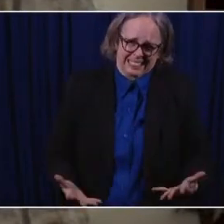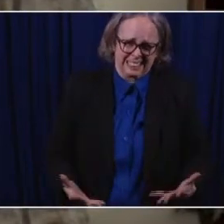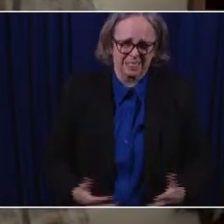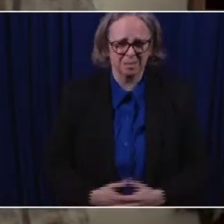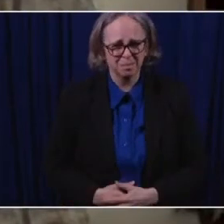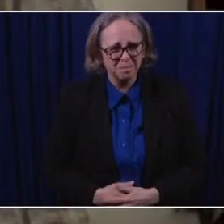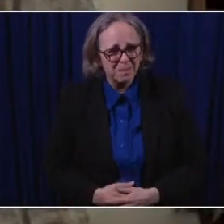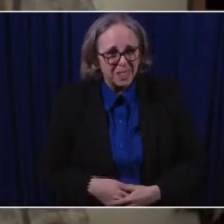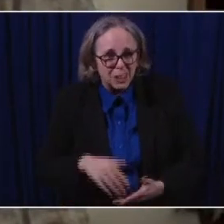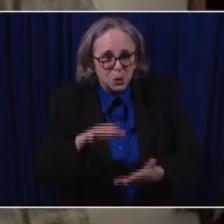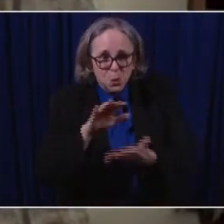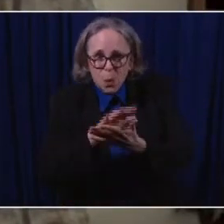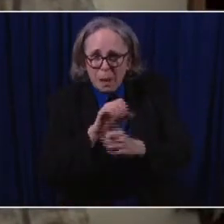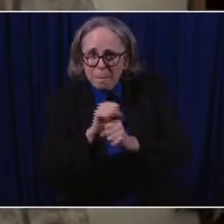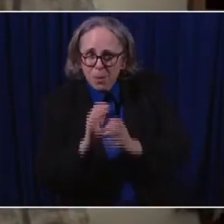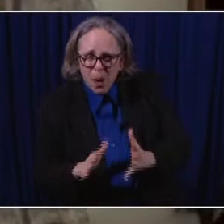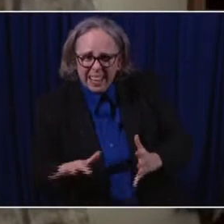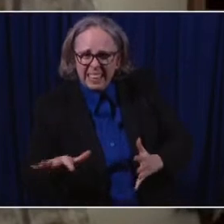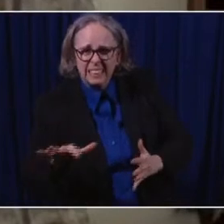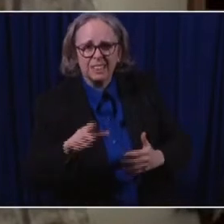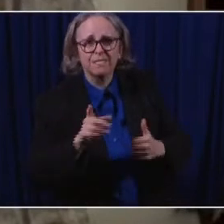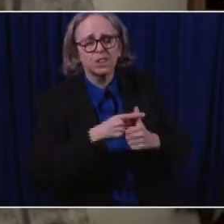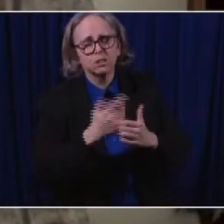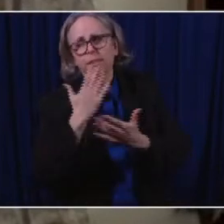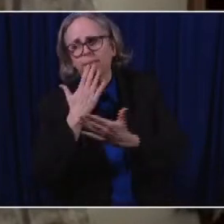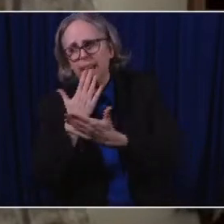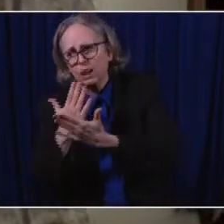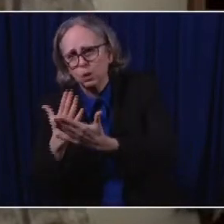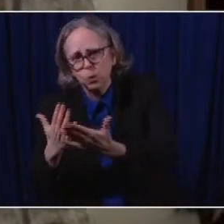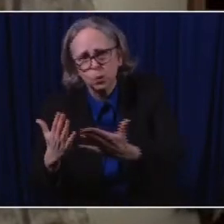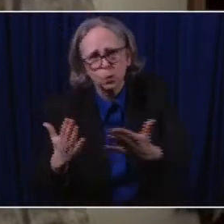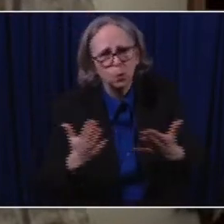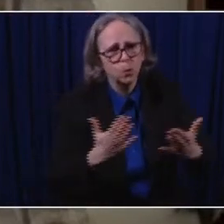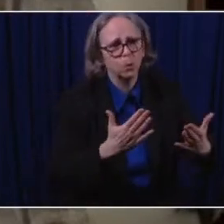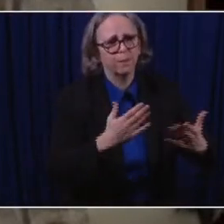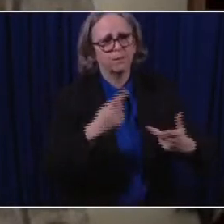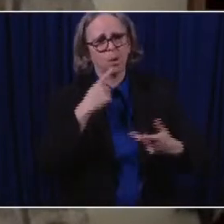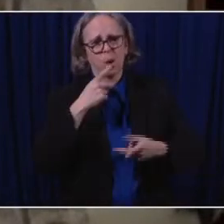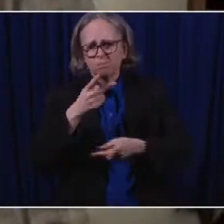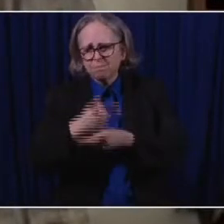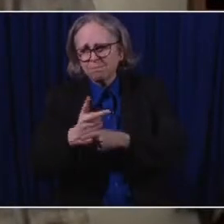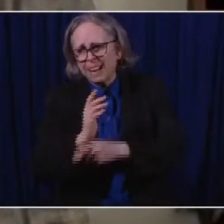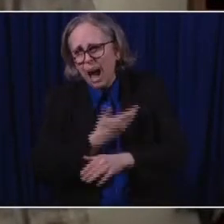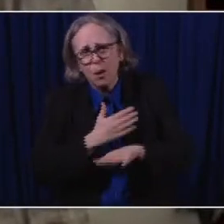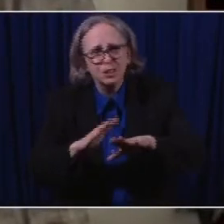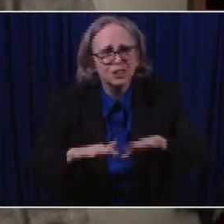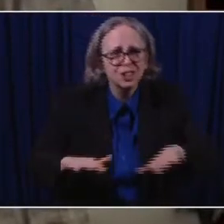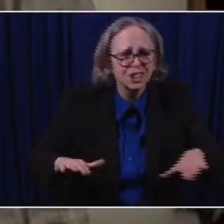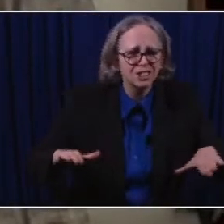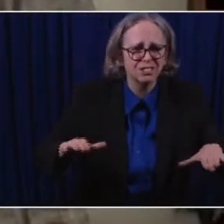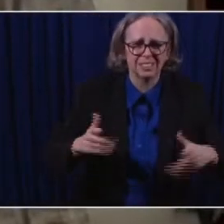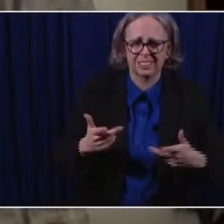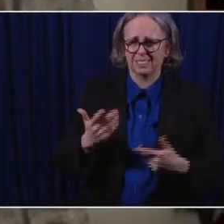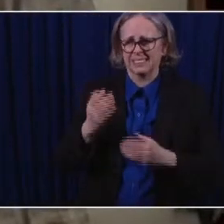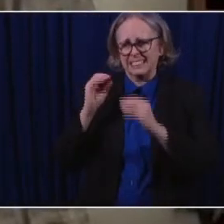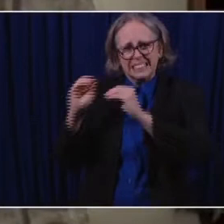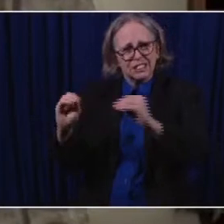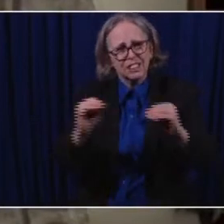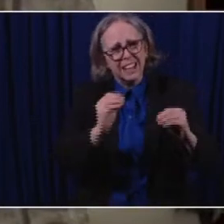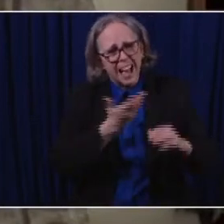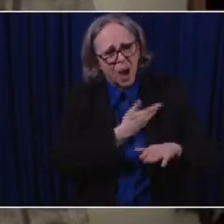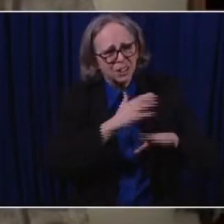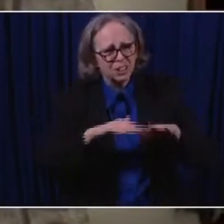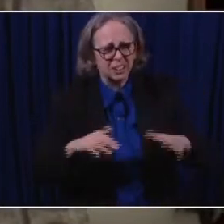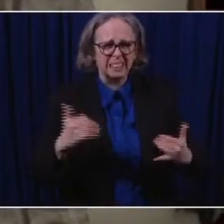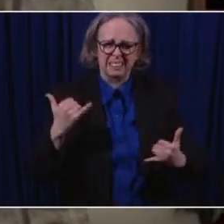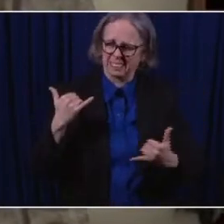you for taking care of our kids, for teaching our kids. You've done it through a very, very difficult period of time. We're going to get